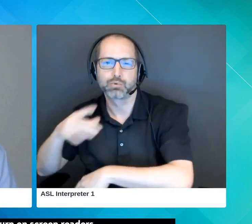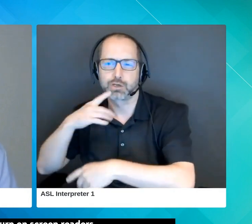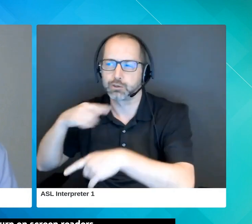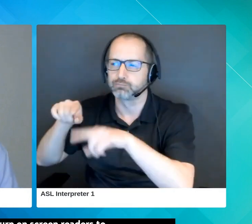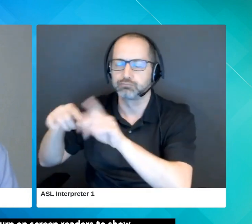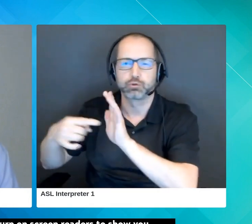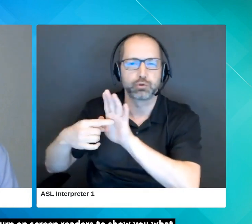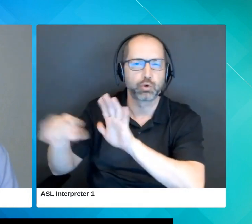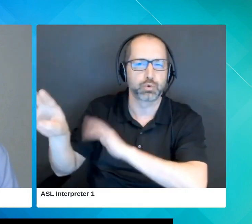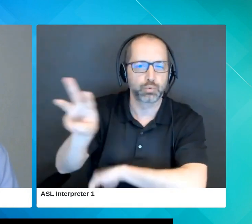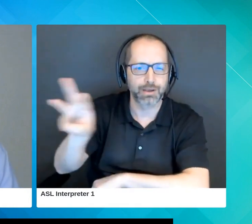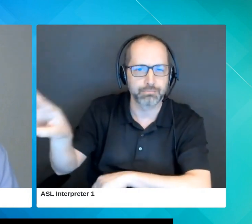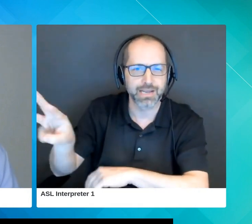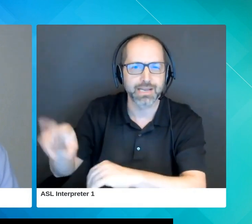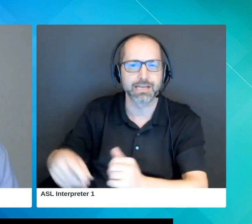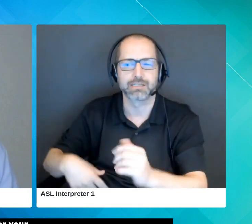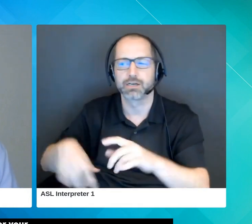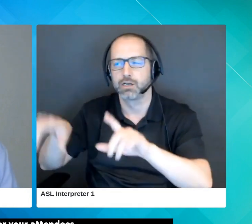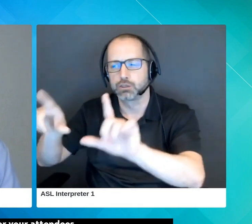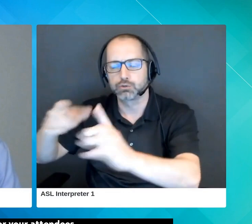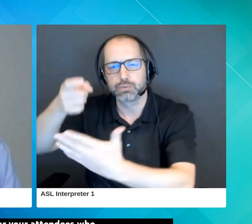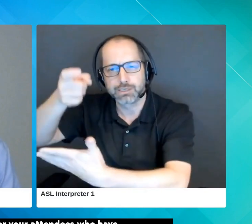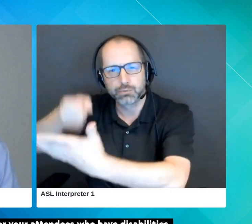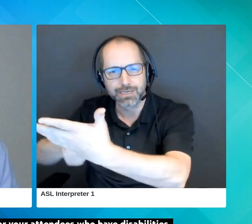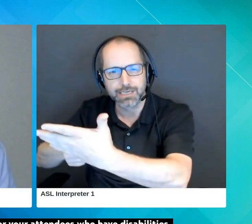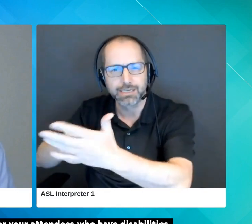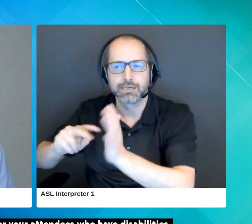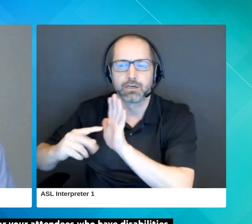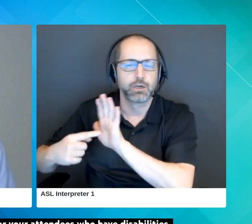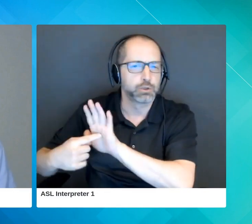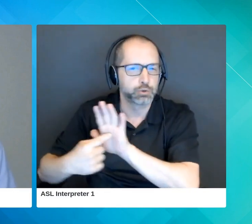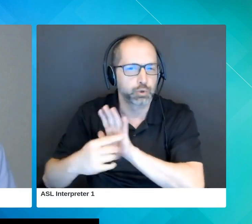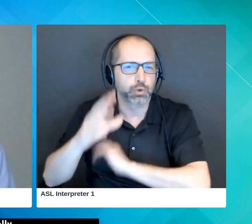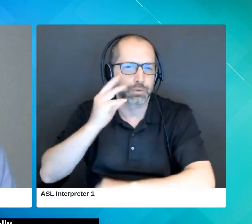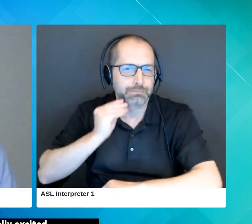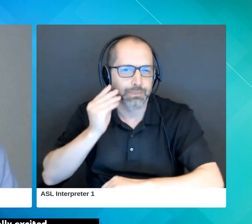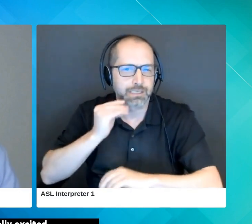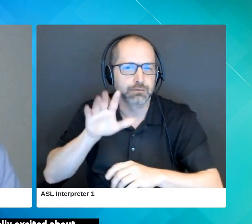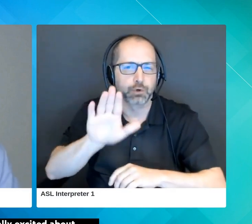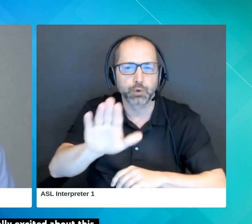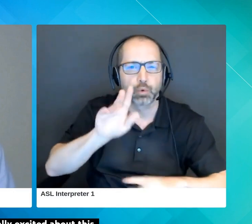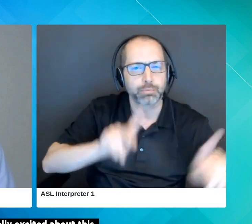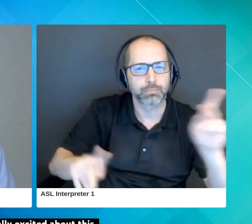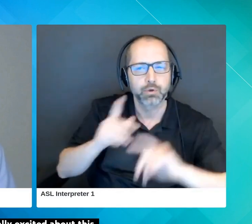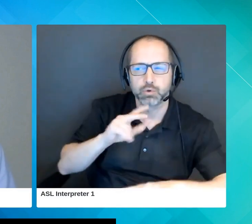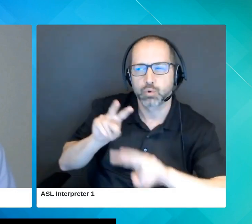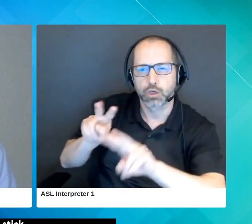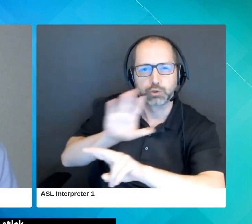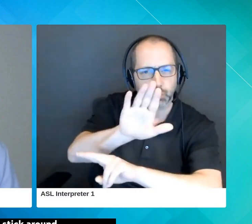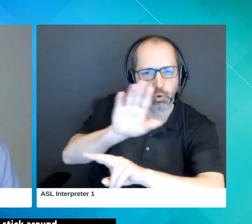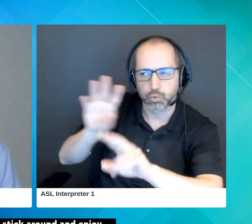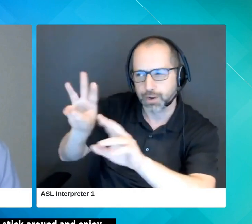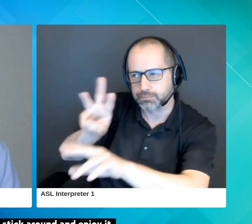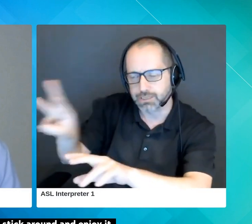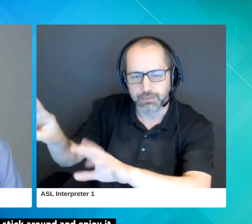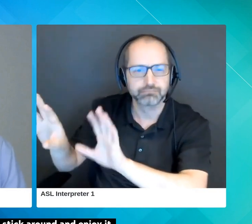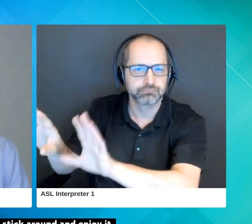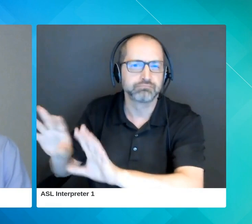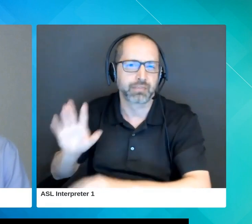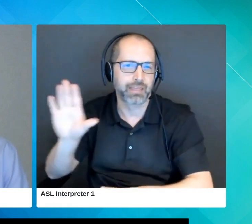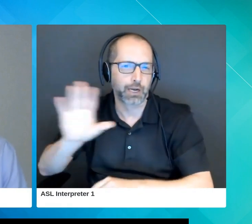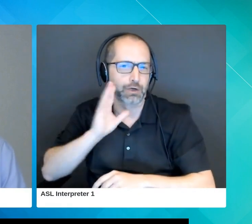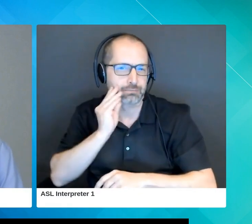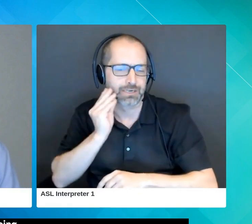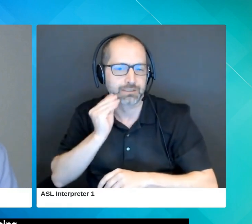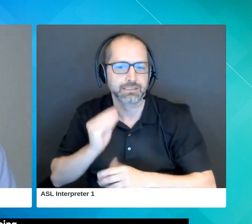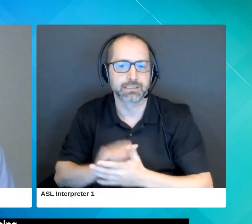screen readers to show you what the experience is like for your attendees who have disabilities. I'm really excited about this. I hope you stick around and enjoy it.